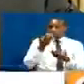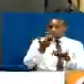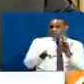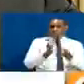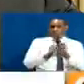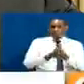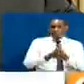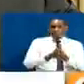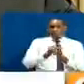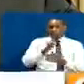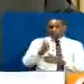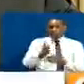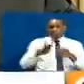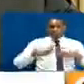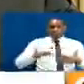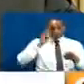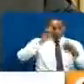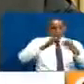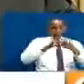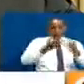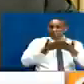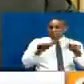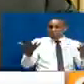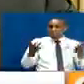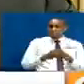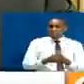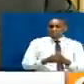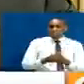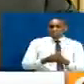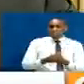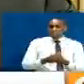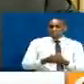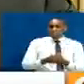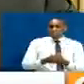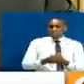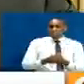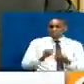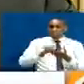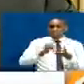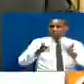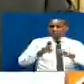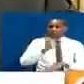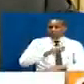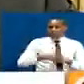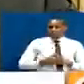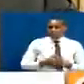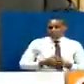whether it is assassination, or whatever it is that that happened.